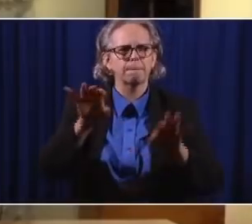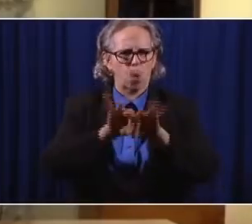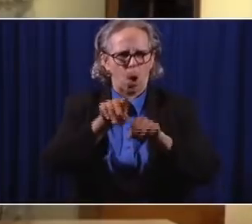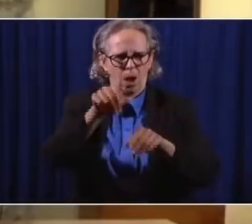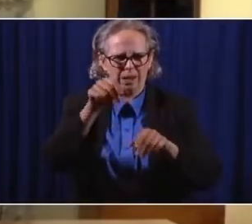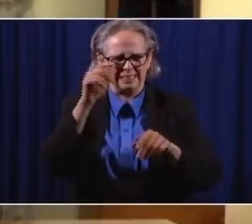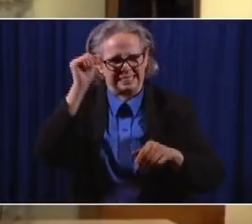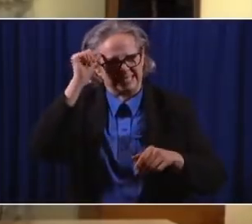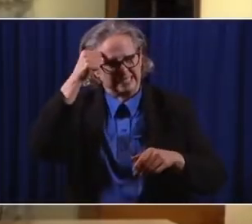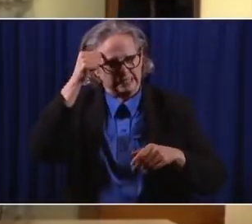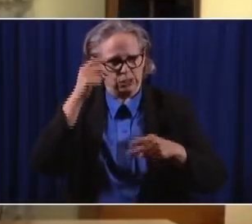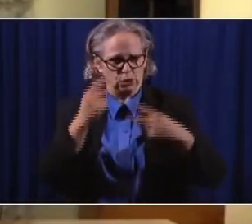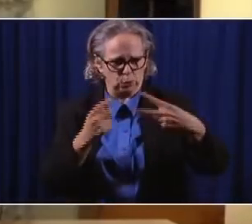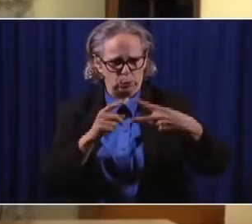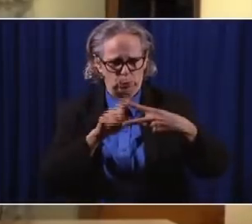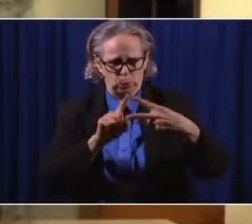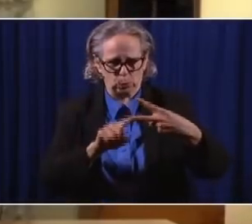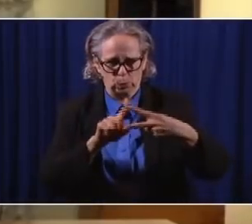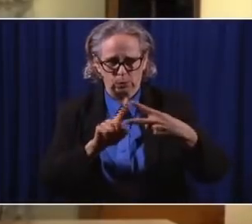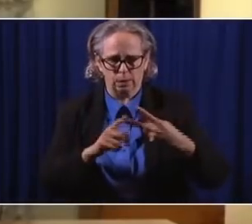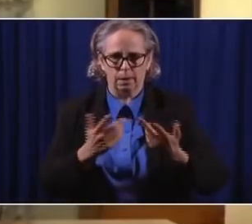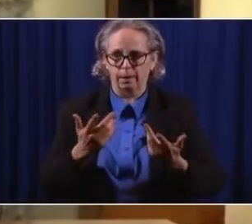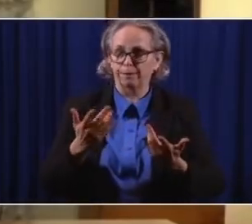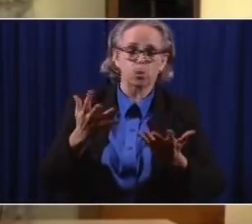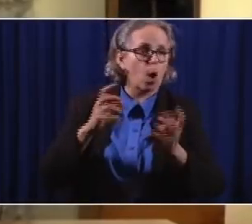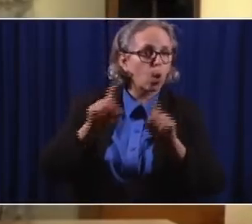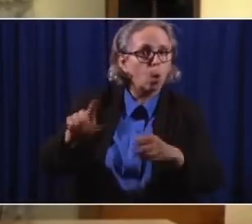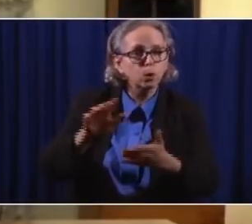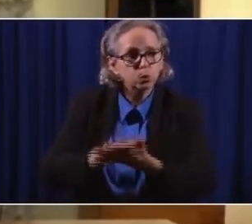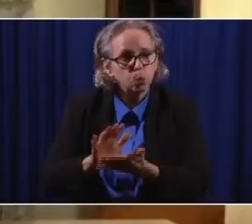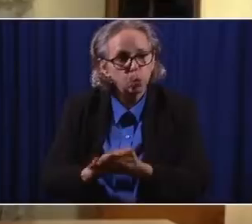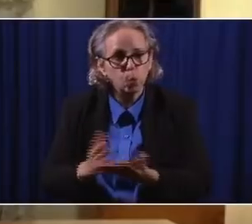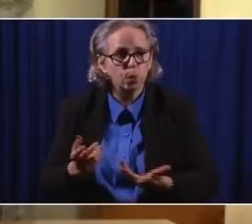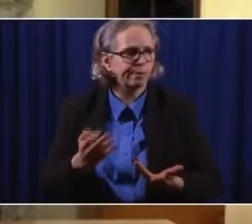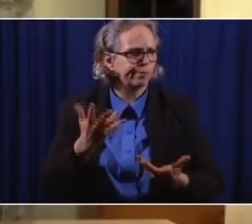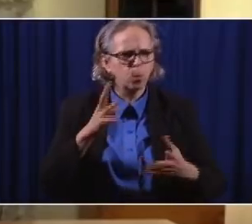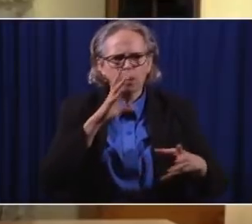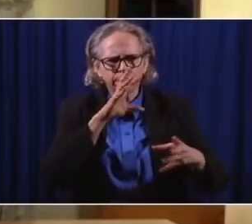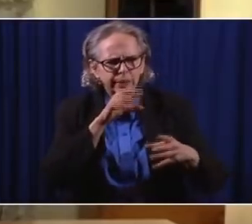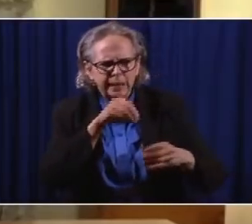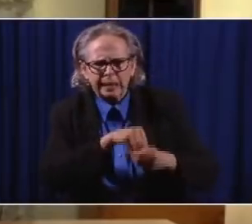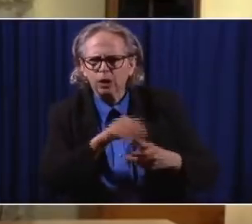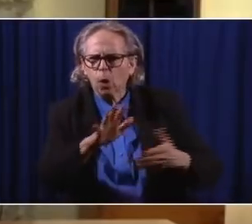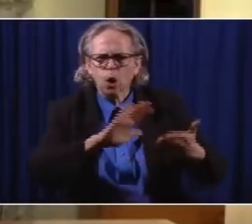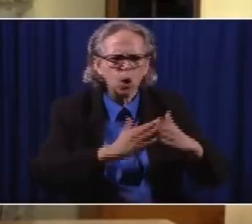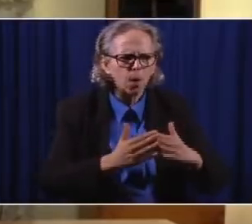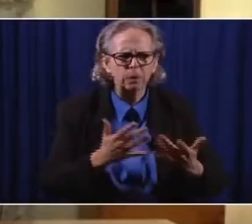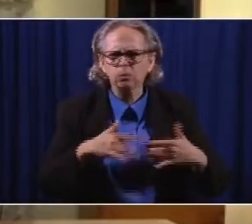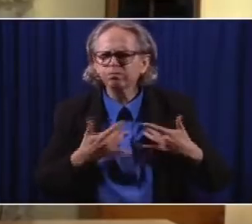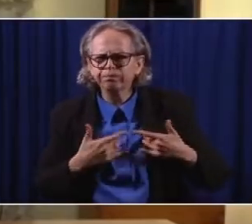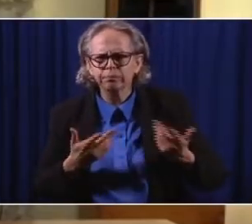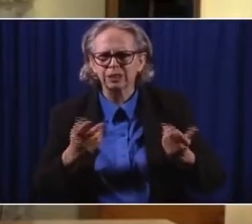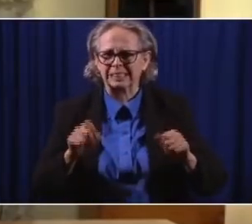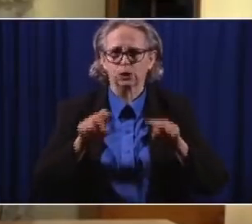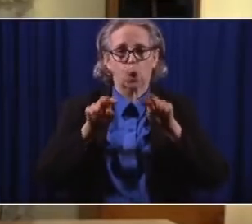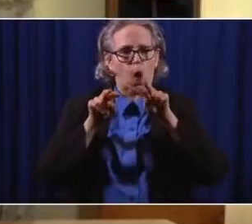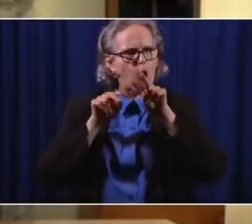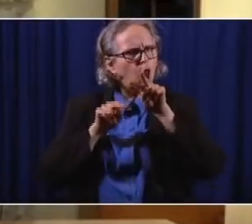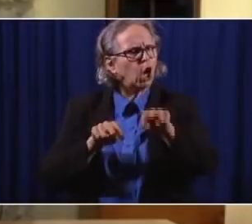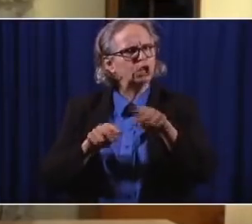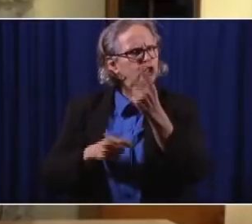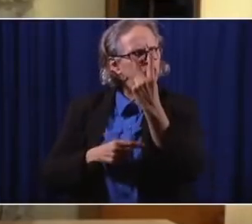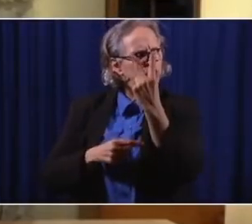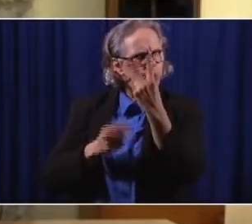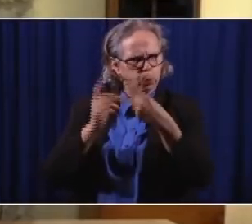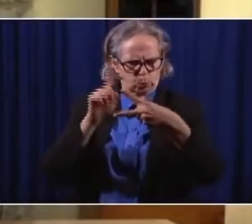at for your community, really two big things to look at. This is the first one. This is where your county ranks in the